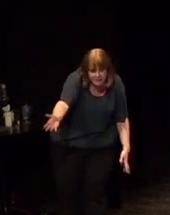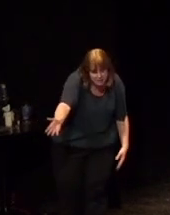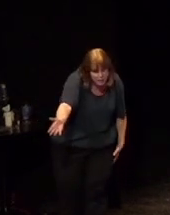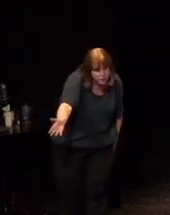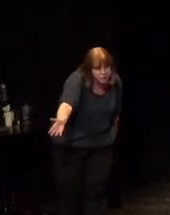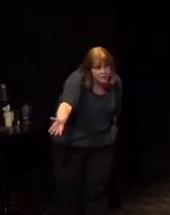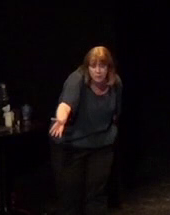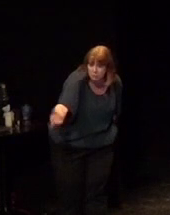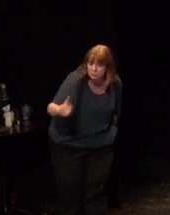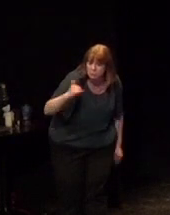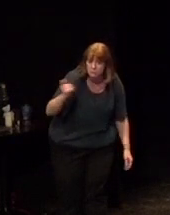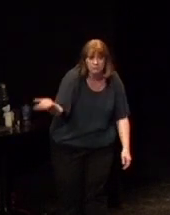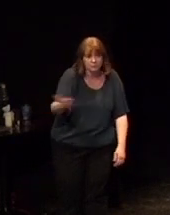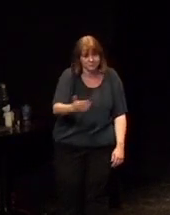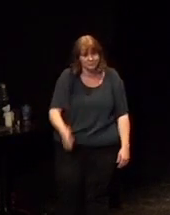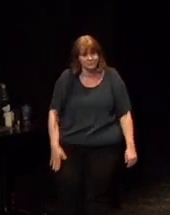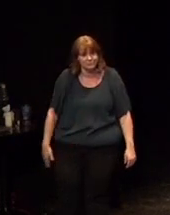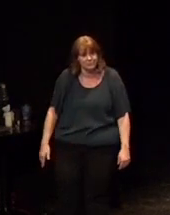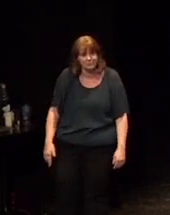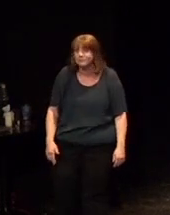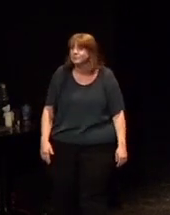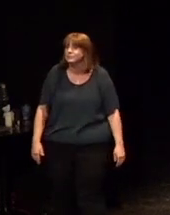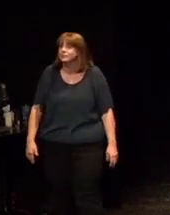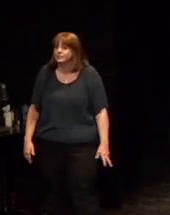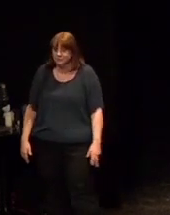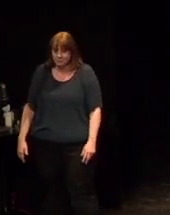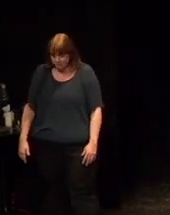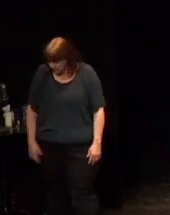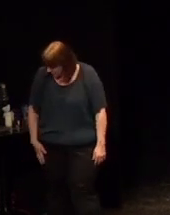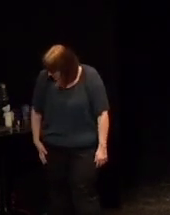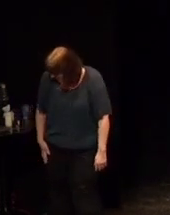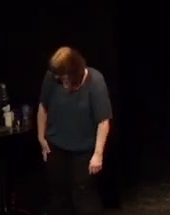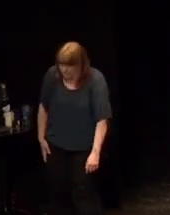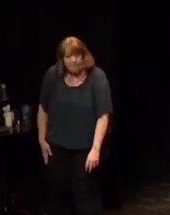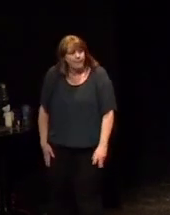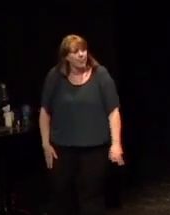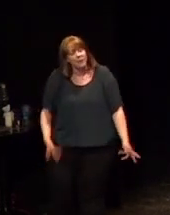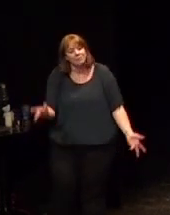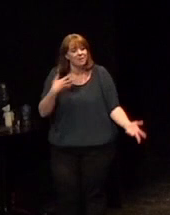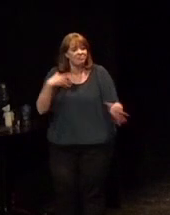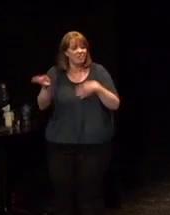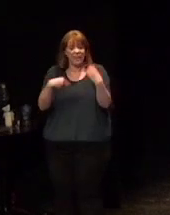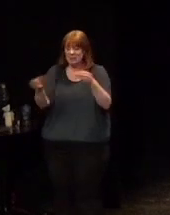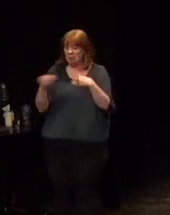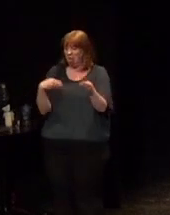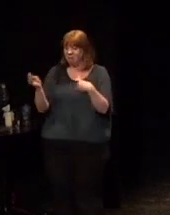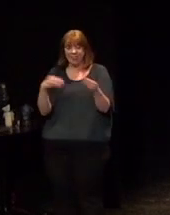Can I ask a question? Yes, absolutely. We're going free form today.